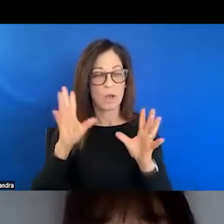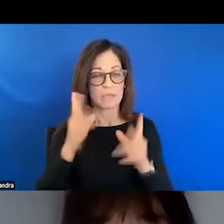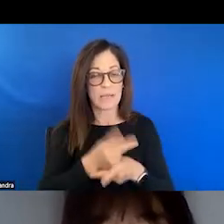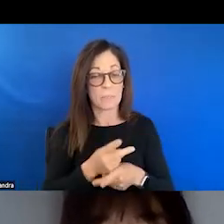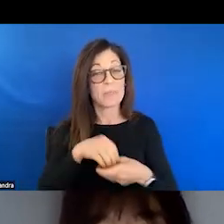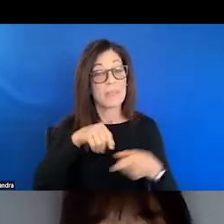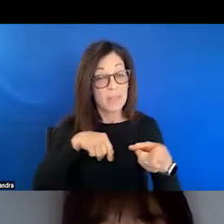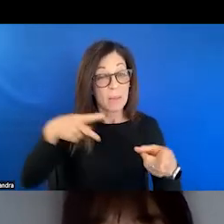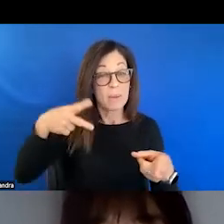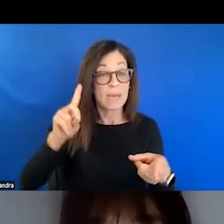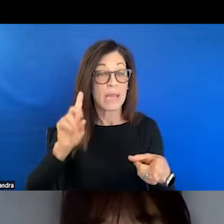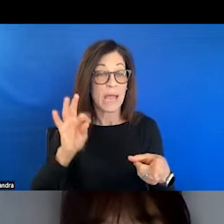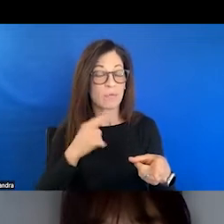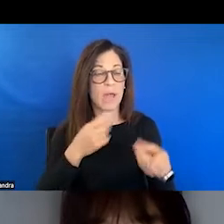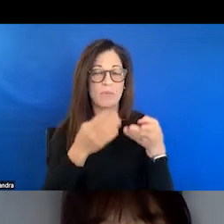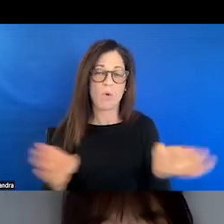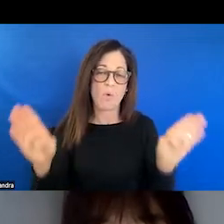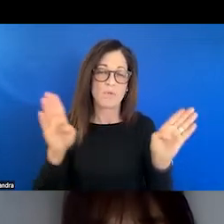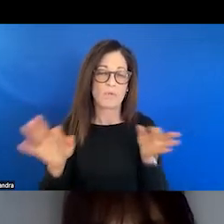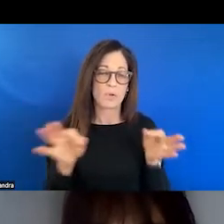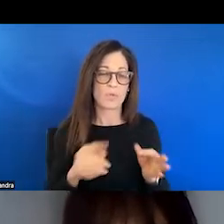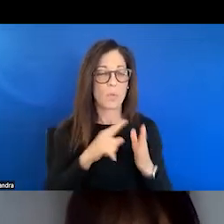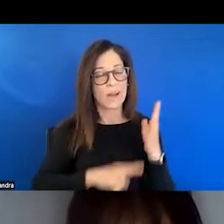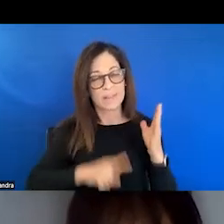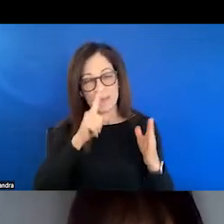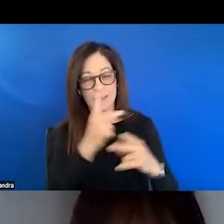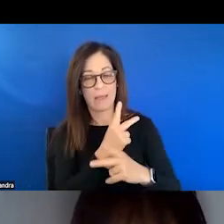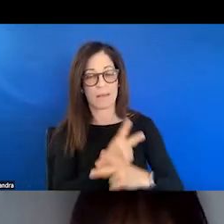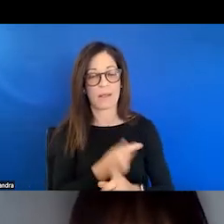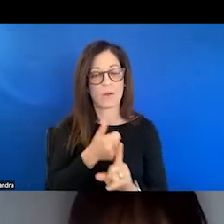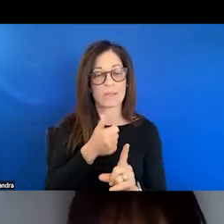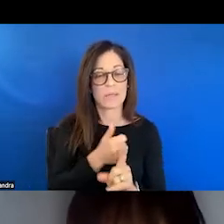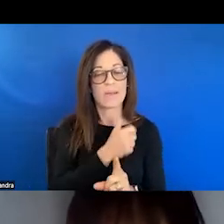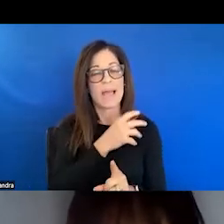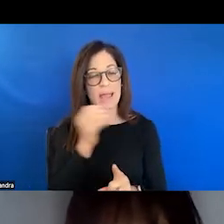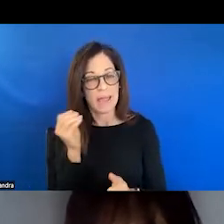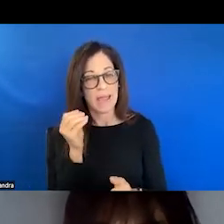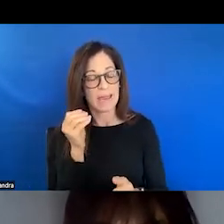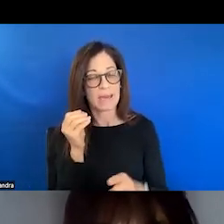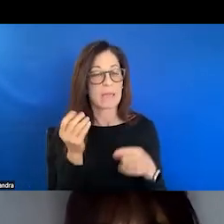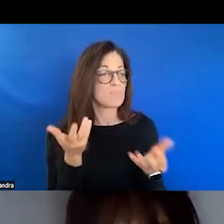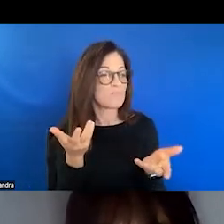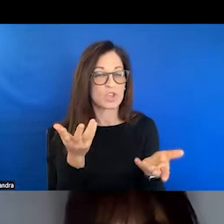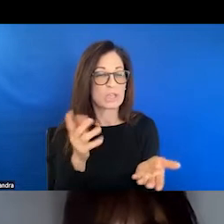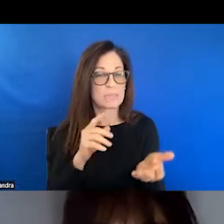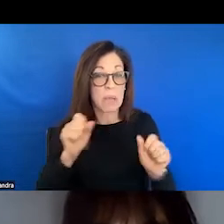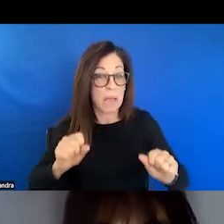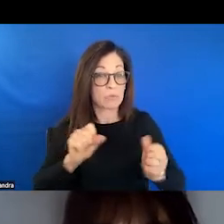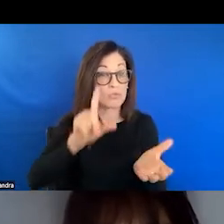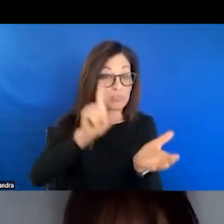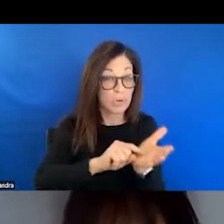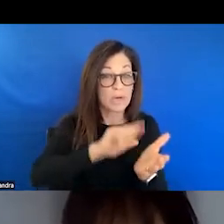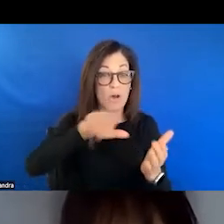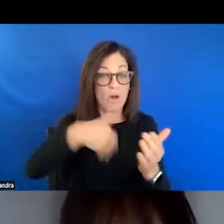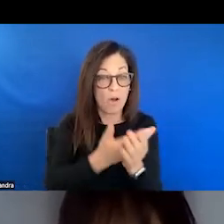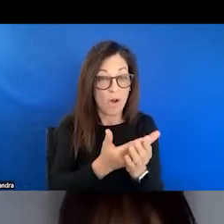we have an overview of what the calculator is, and then basically just printing all the output